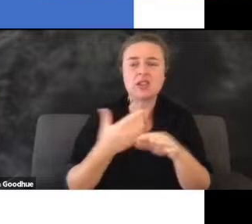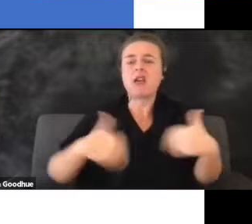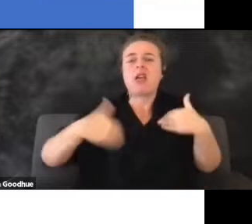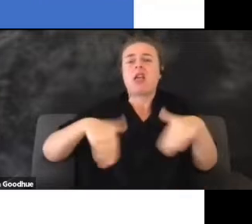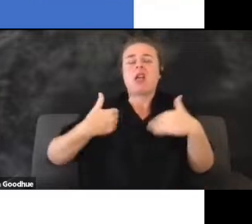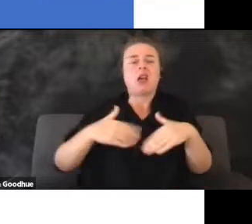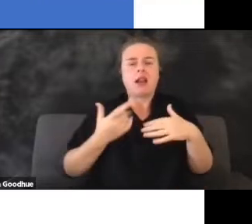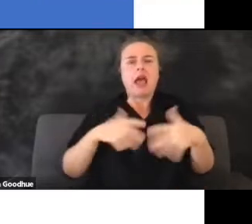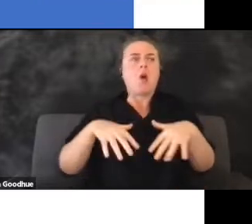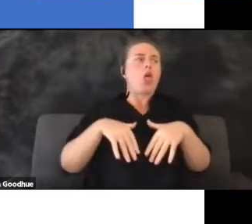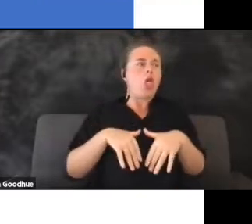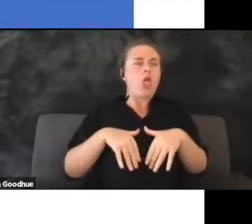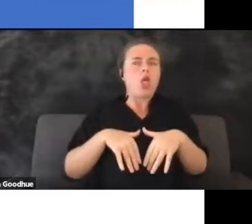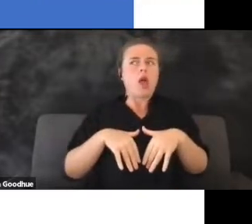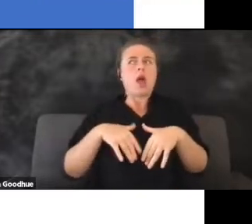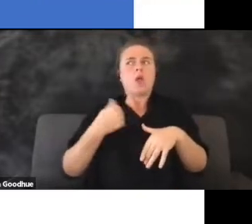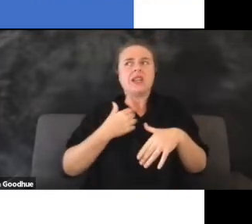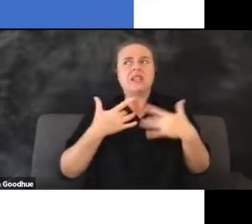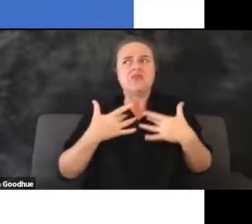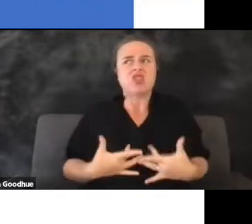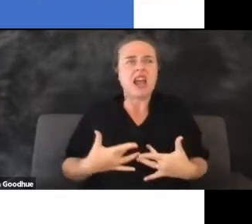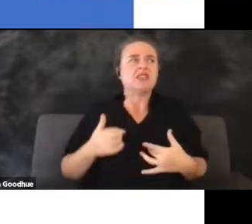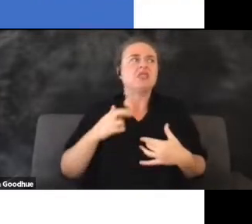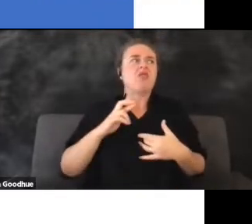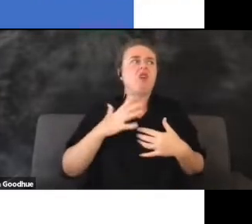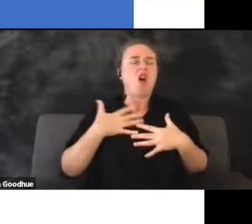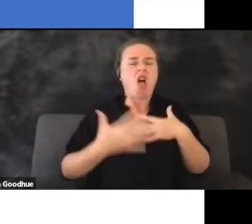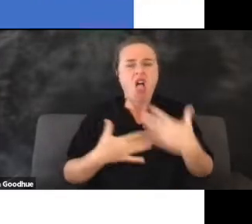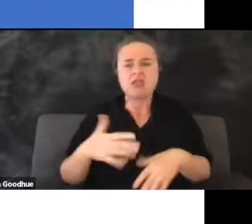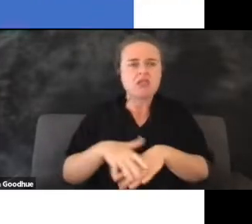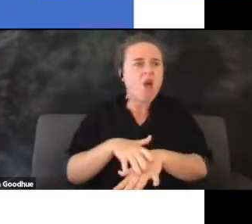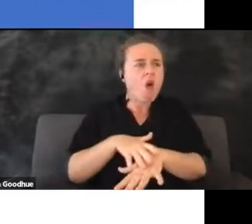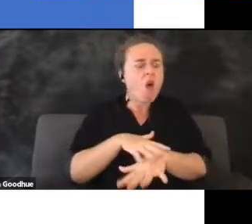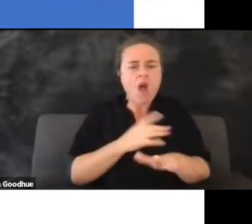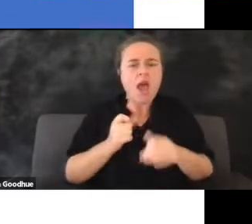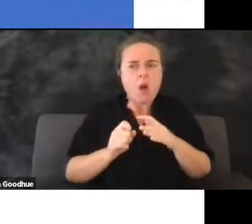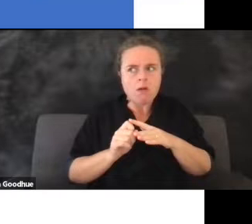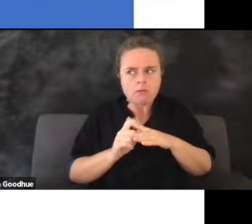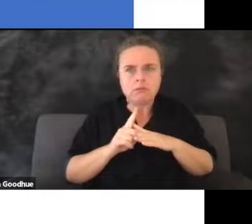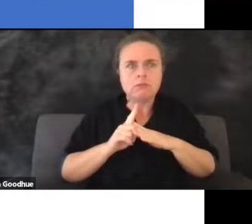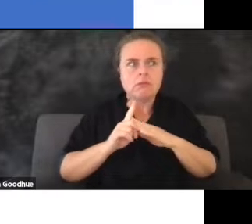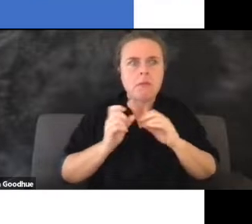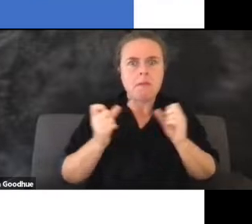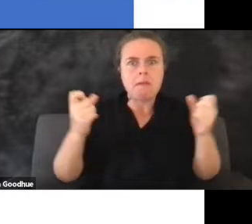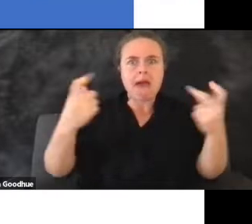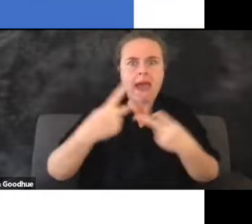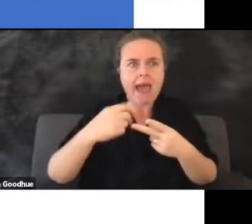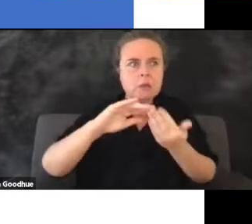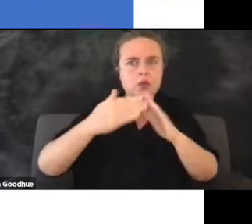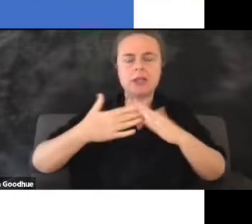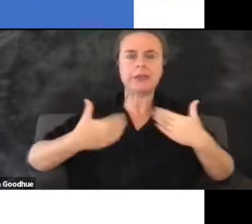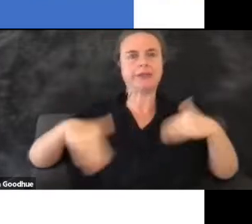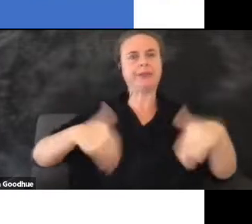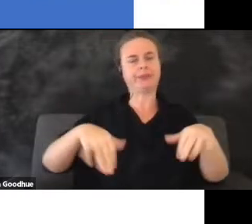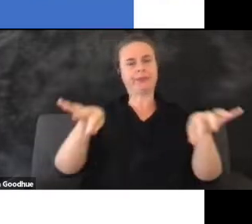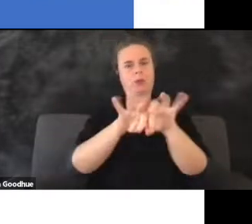slow, lethargic, depressed, whatever you might be having, we have to remember that coming together is critical, not only for